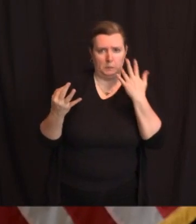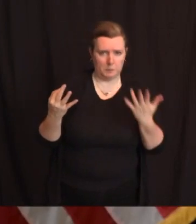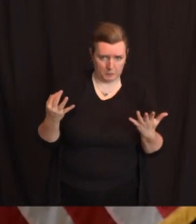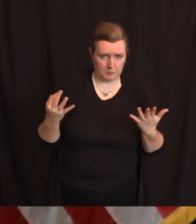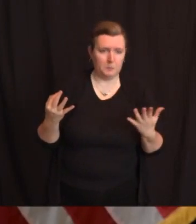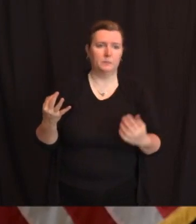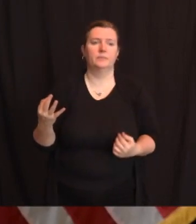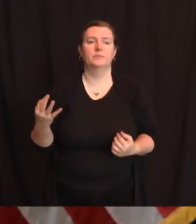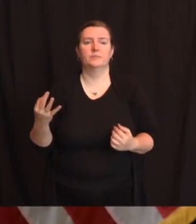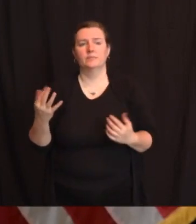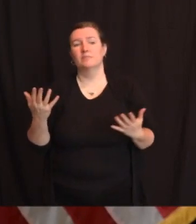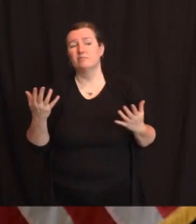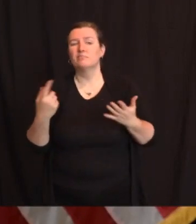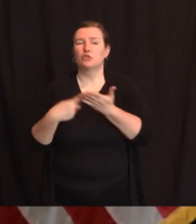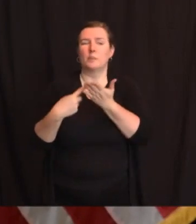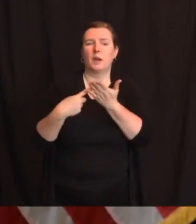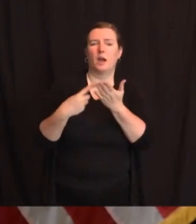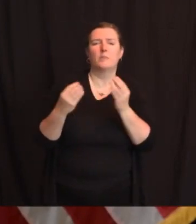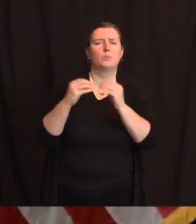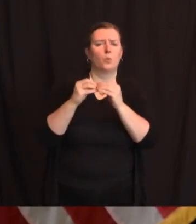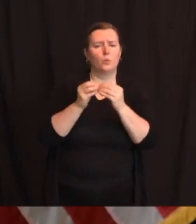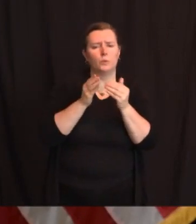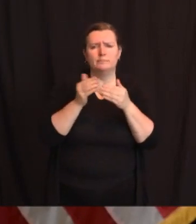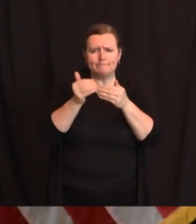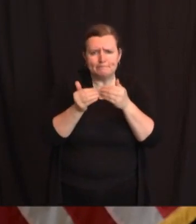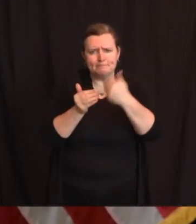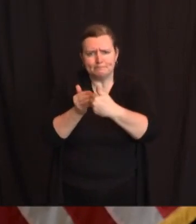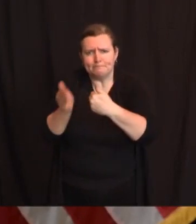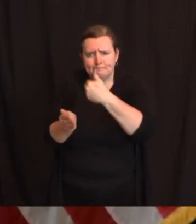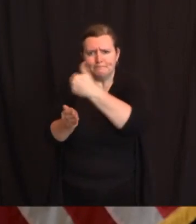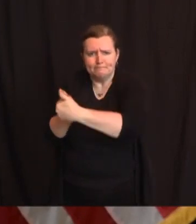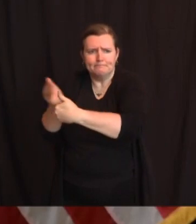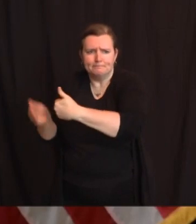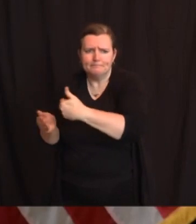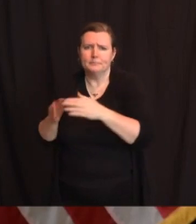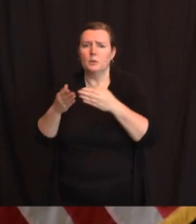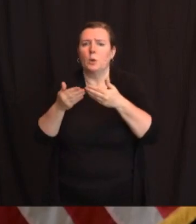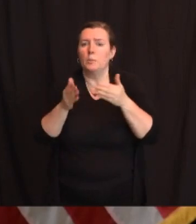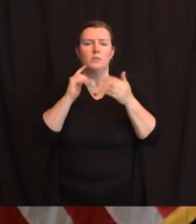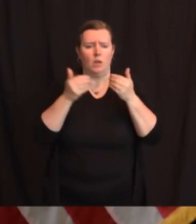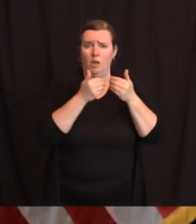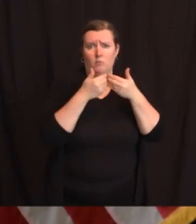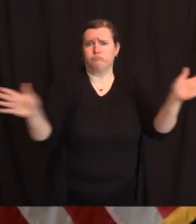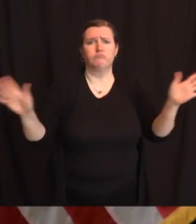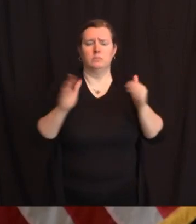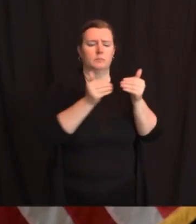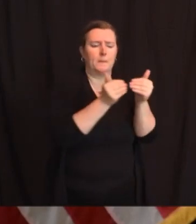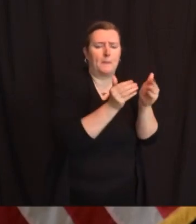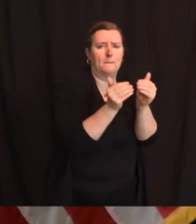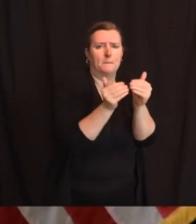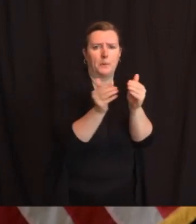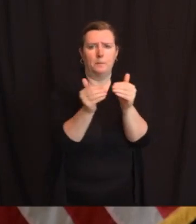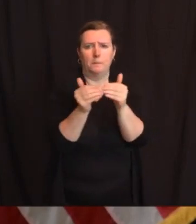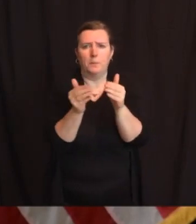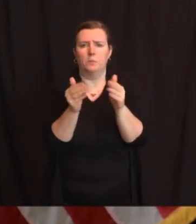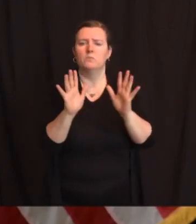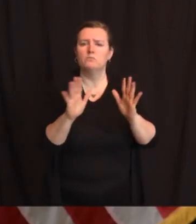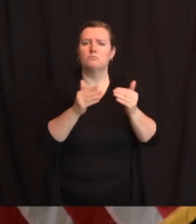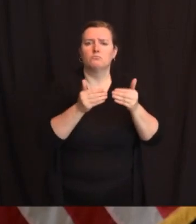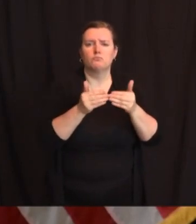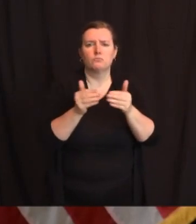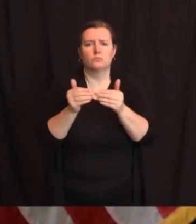can take gently to begin to reopen things. And so more on that. I don't have anything specific today, but more on that in the coming